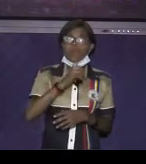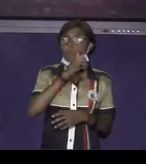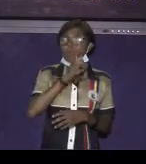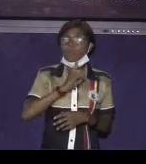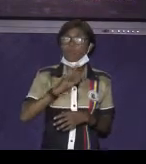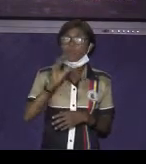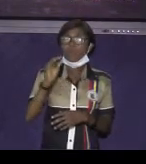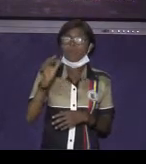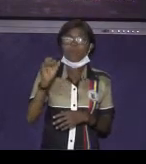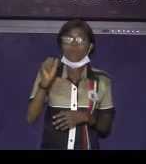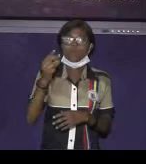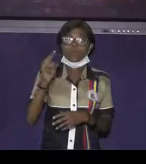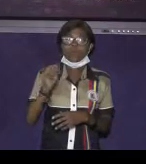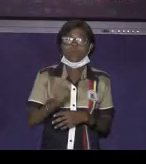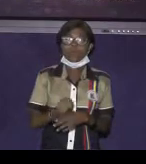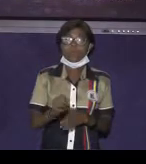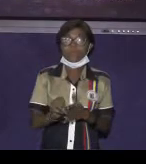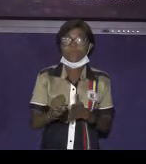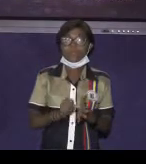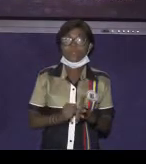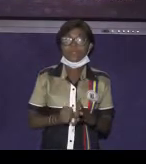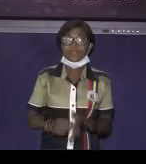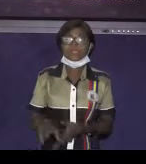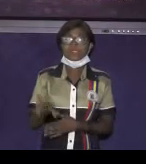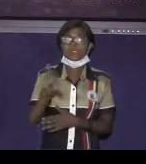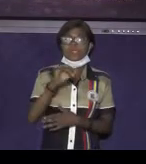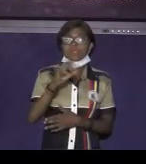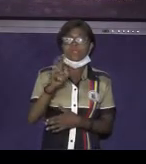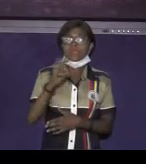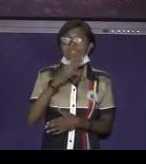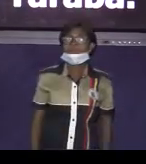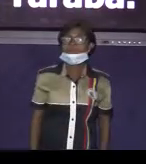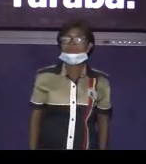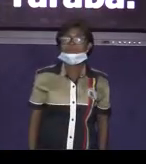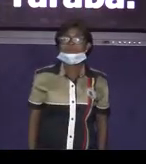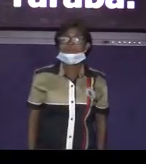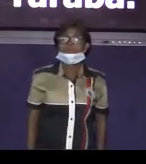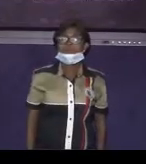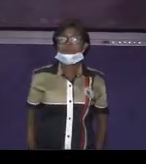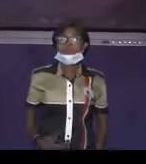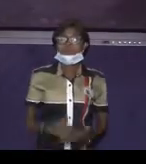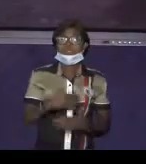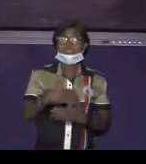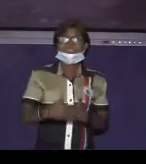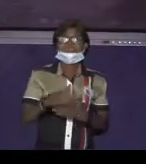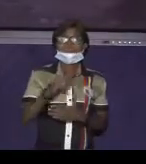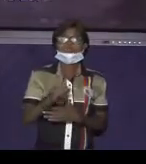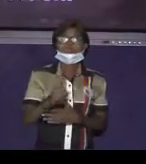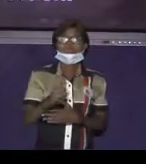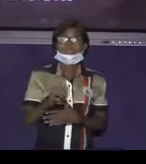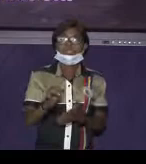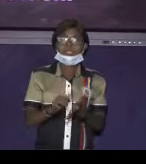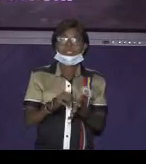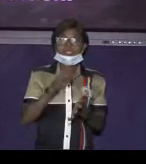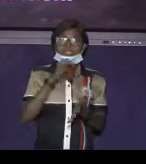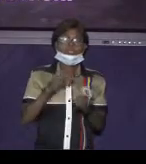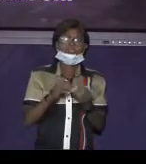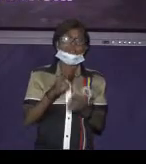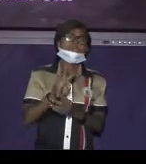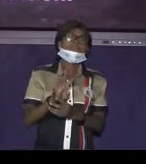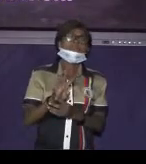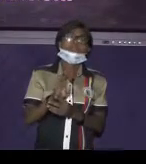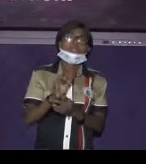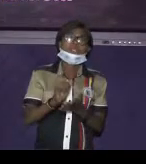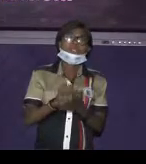Osun, Rivers, and Taraba. So now on to the next one, and that